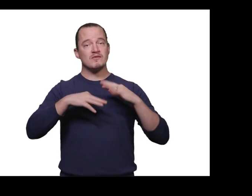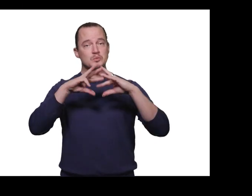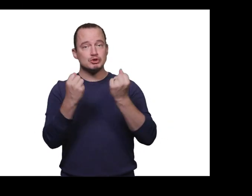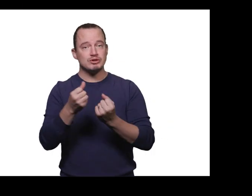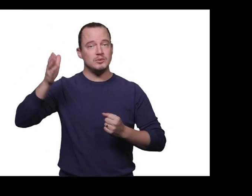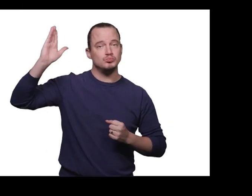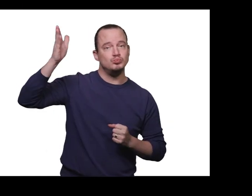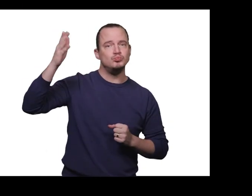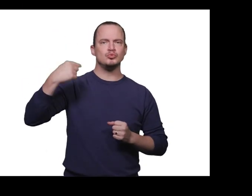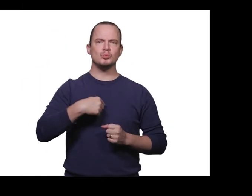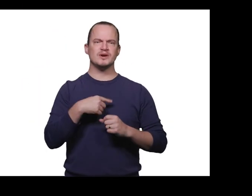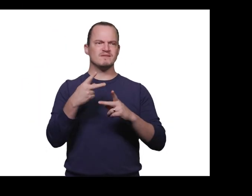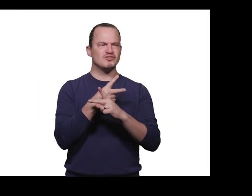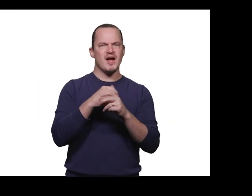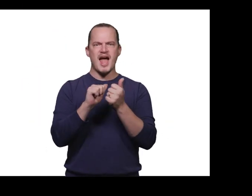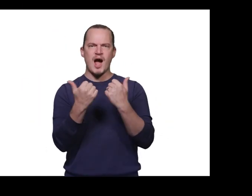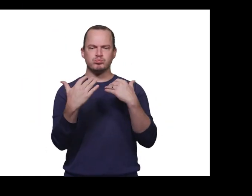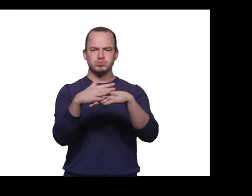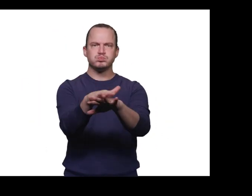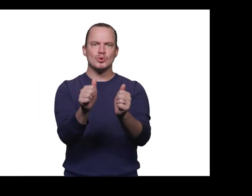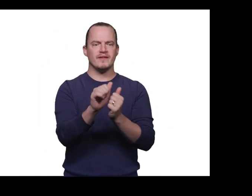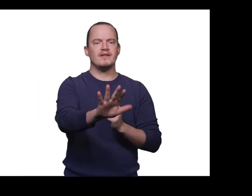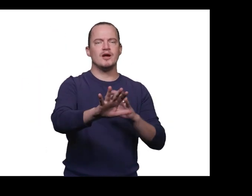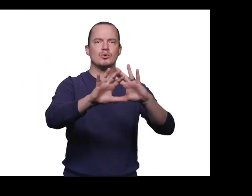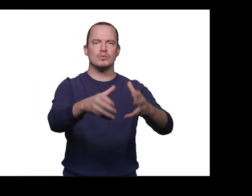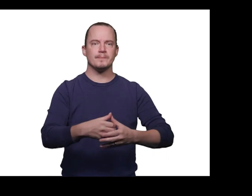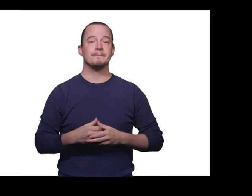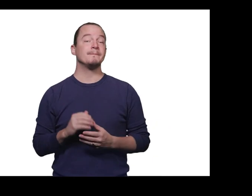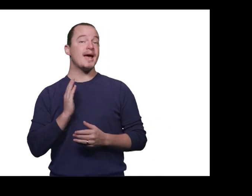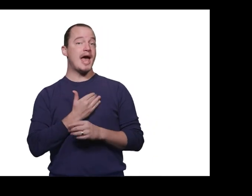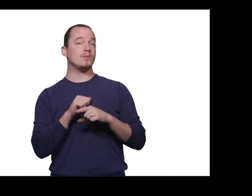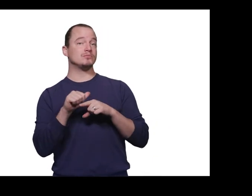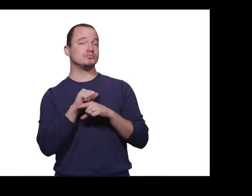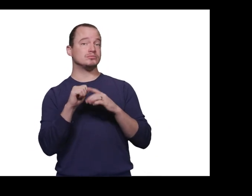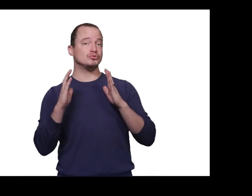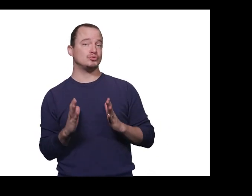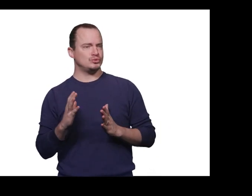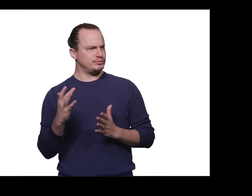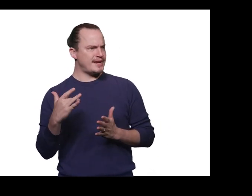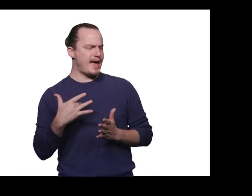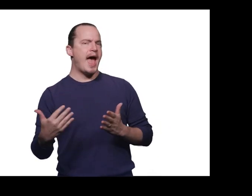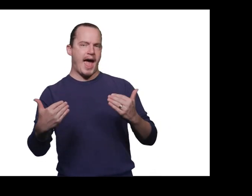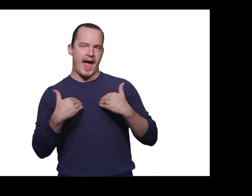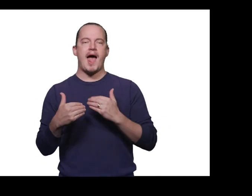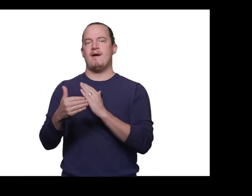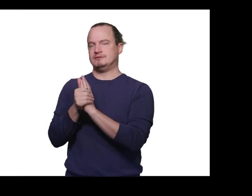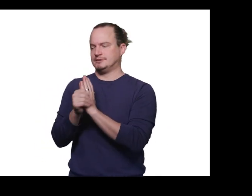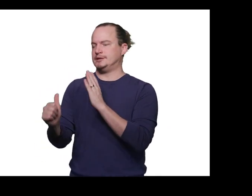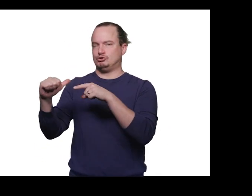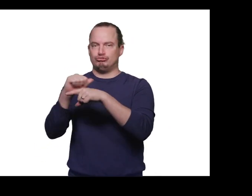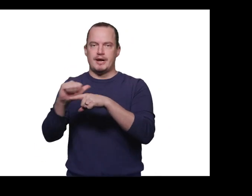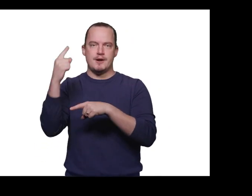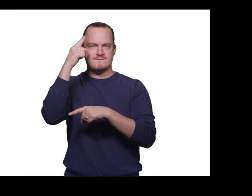use art strategies in their work with early learners. Our teaching artists are trained to use a number of elements to guide and inform their